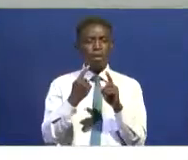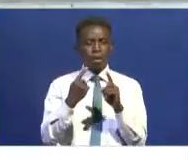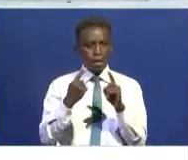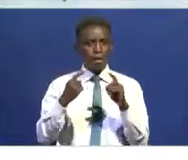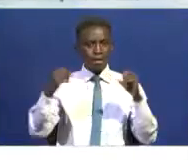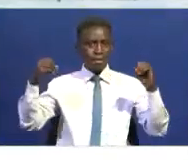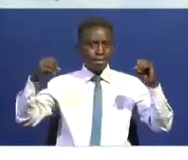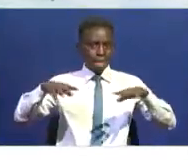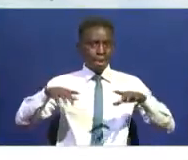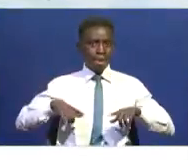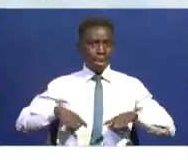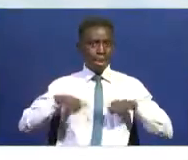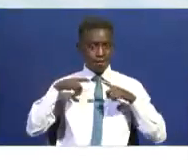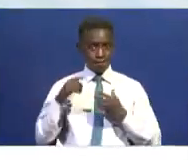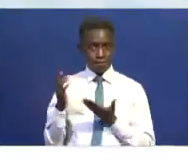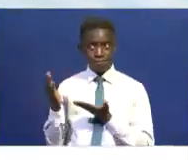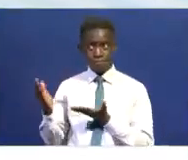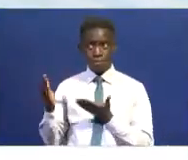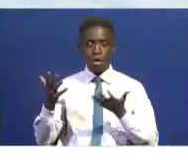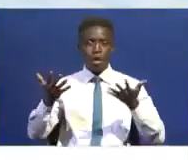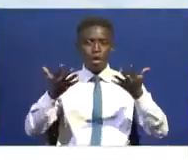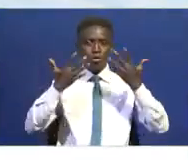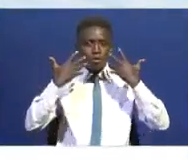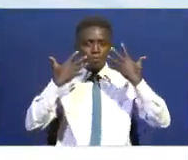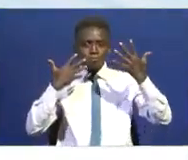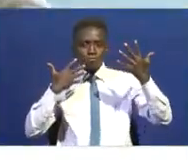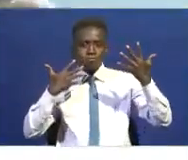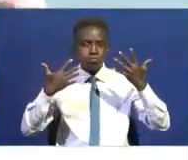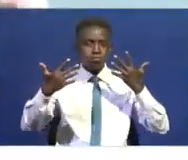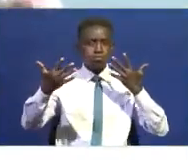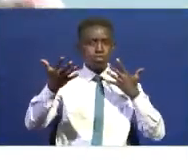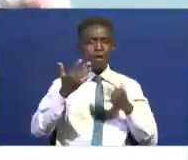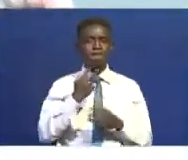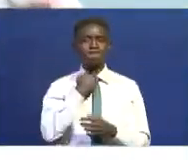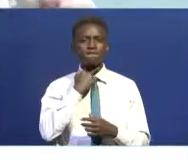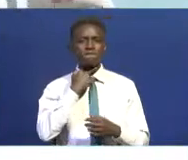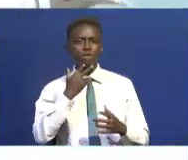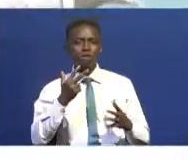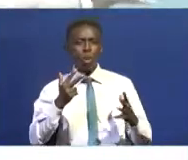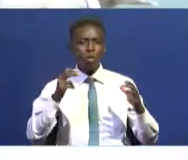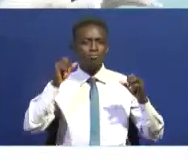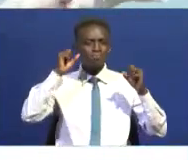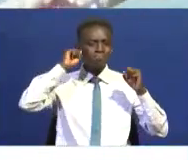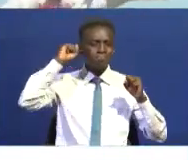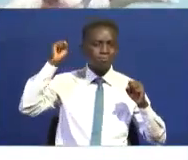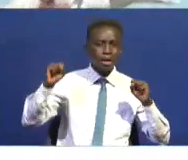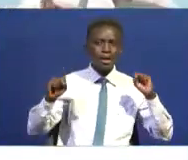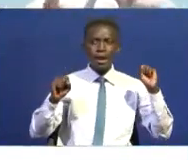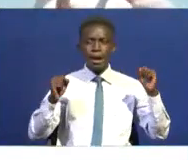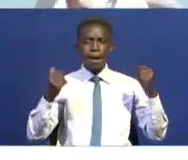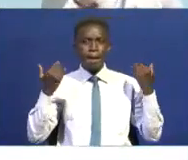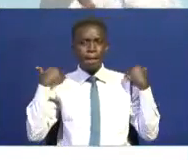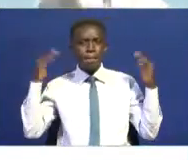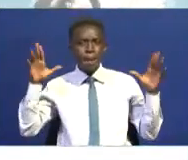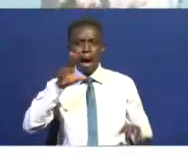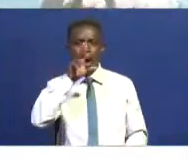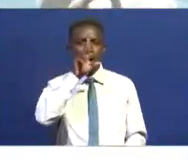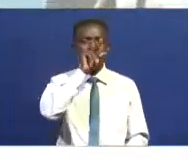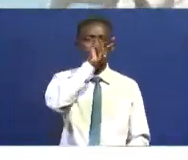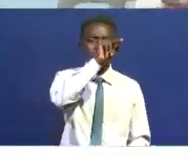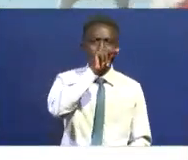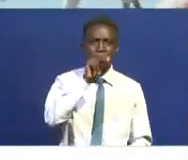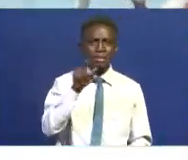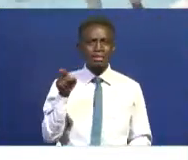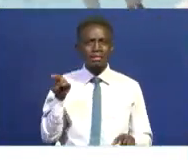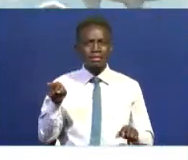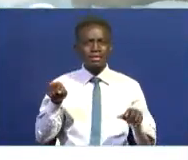filled with the gentle sounds of nature, birds chirping, frogs croaking, and the soft rustle